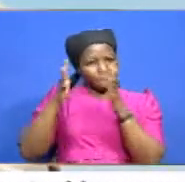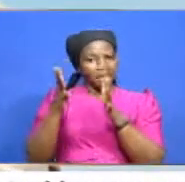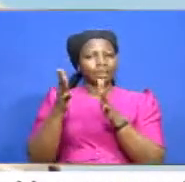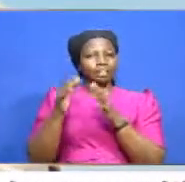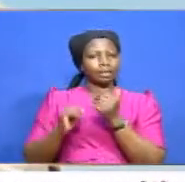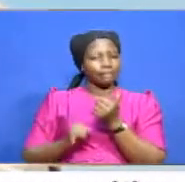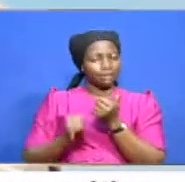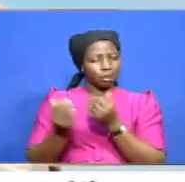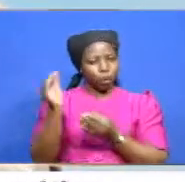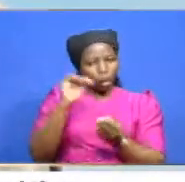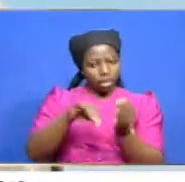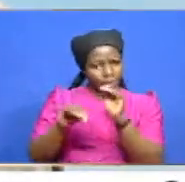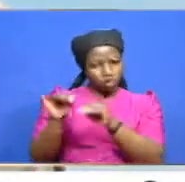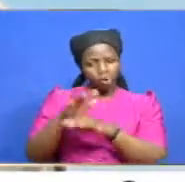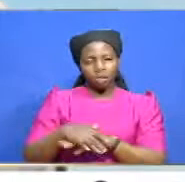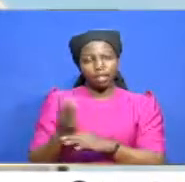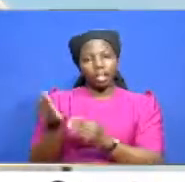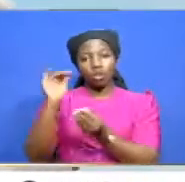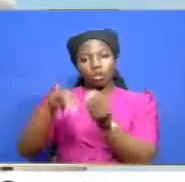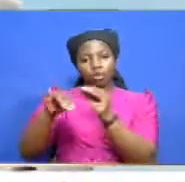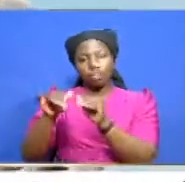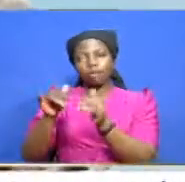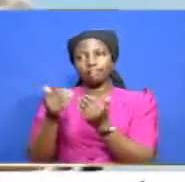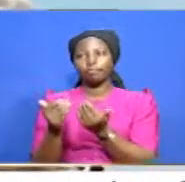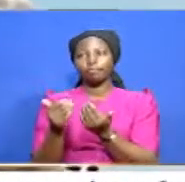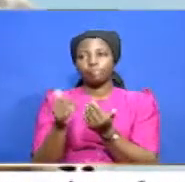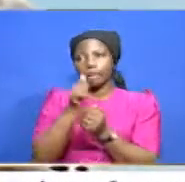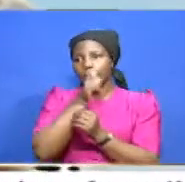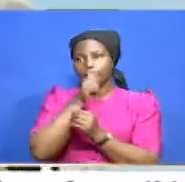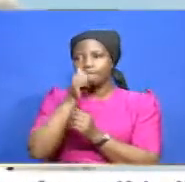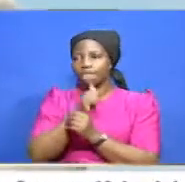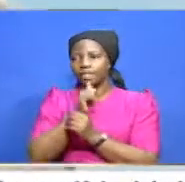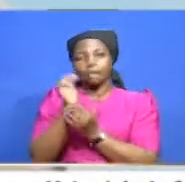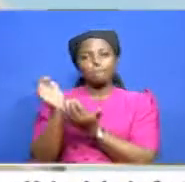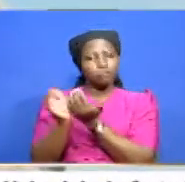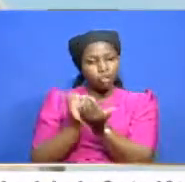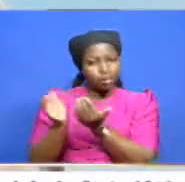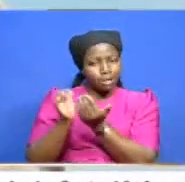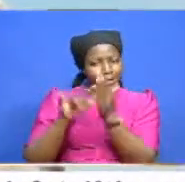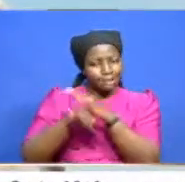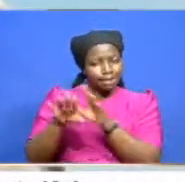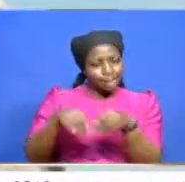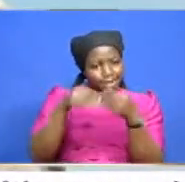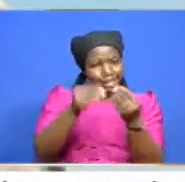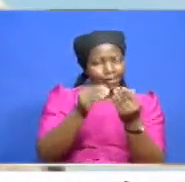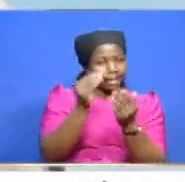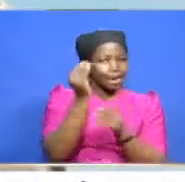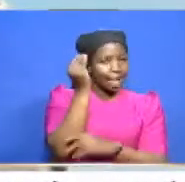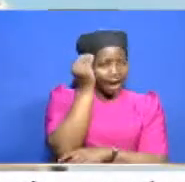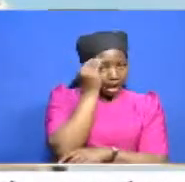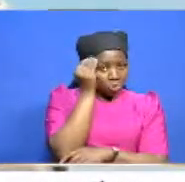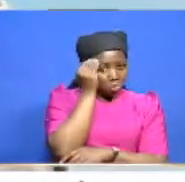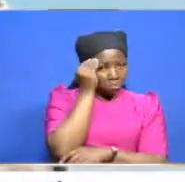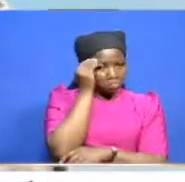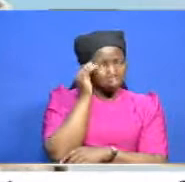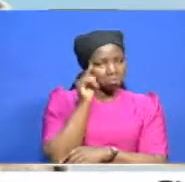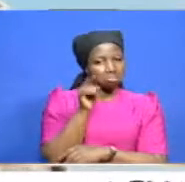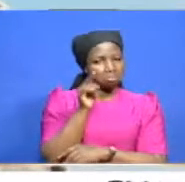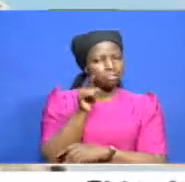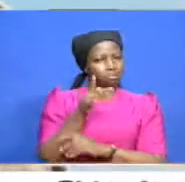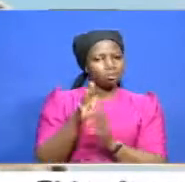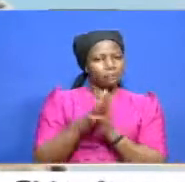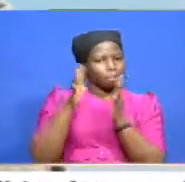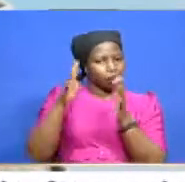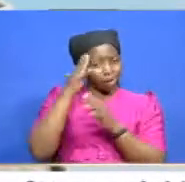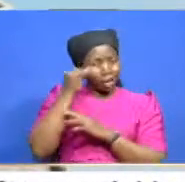private enterprises in the provision of education cannot be overstated, because